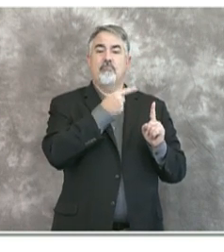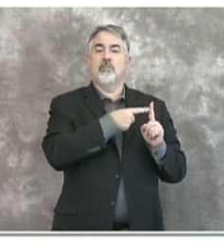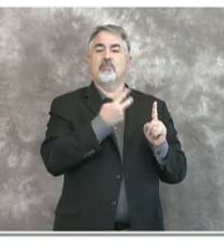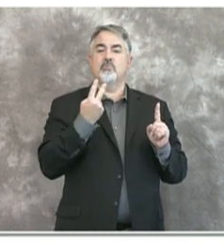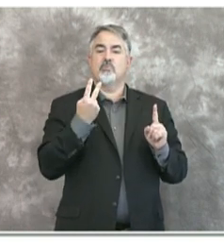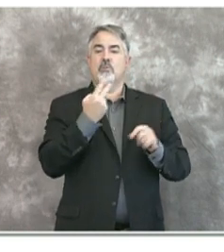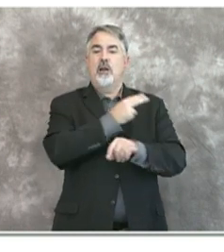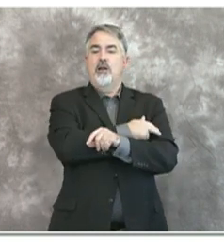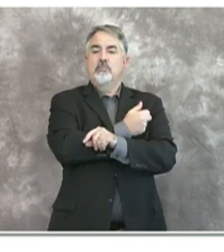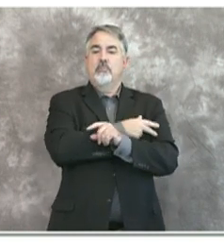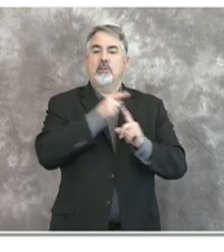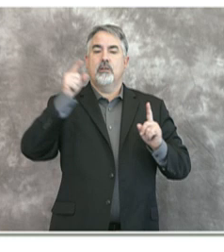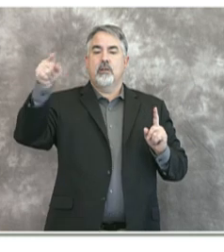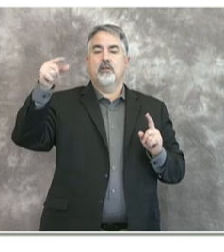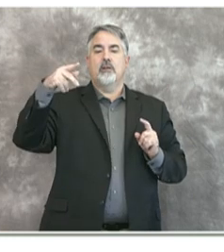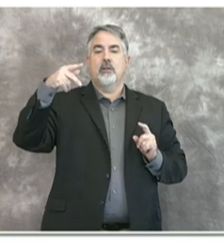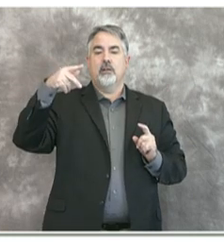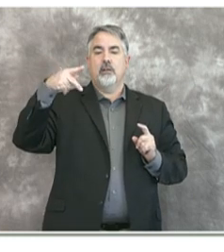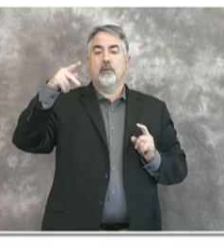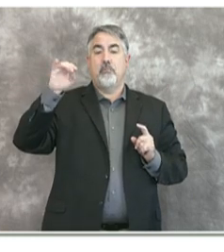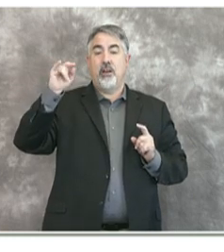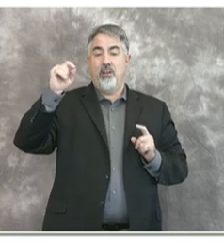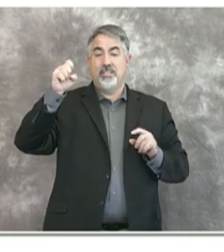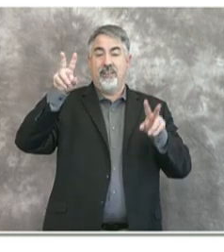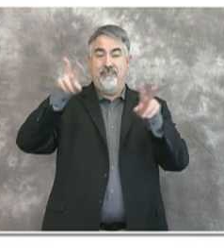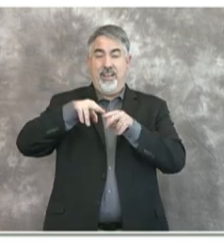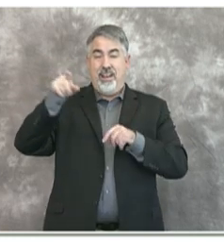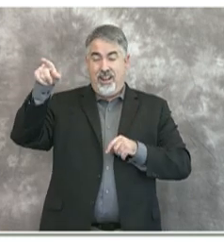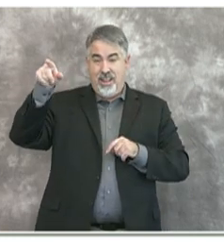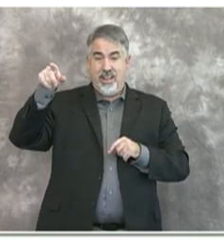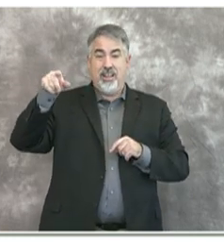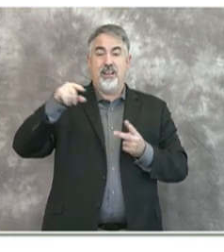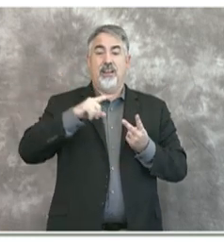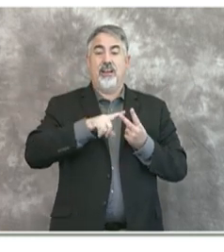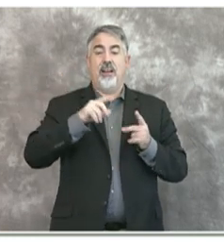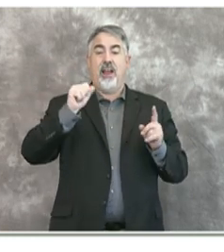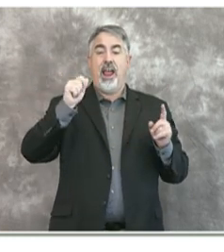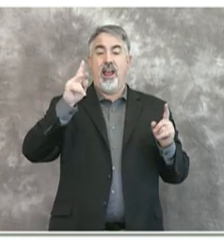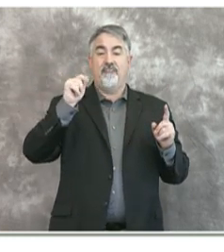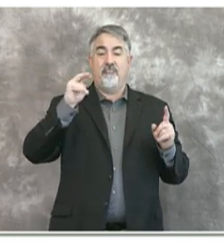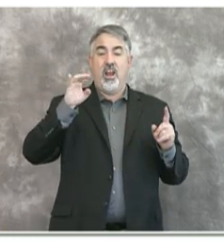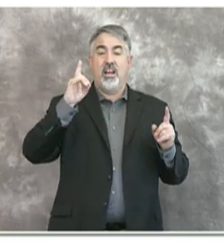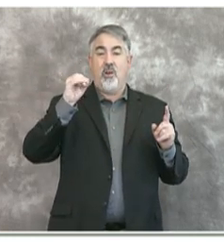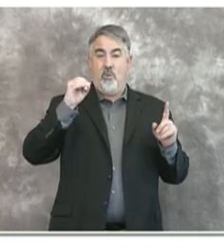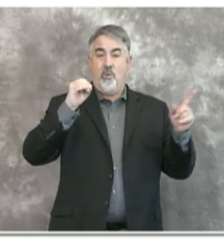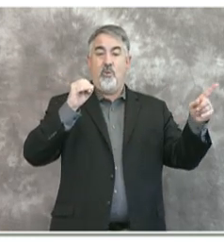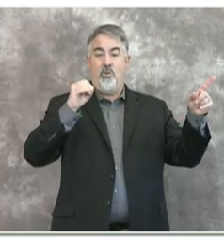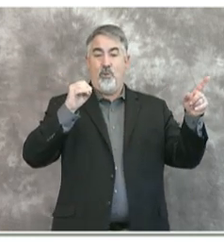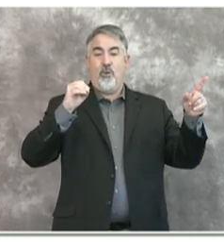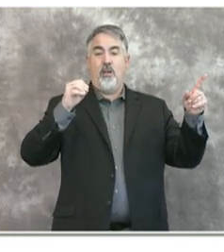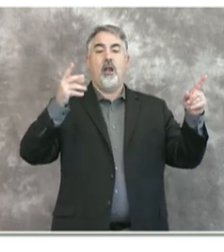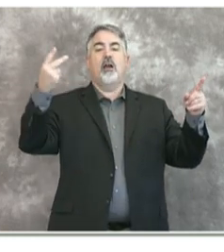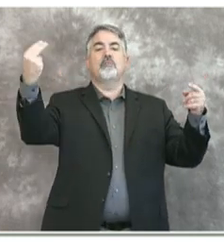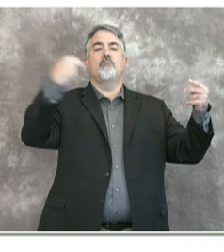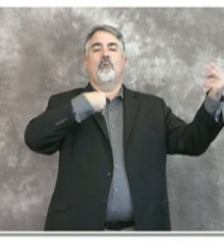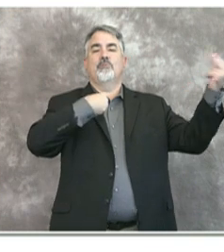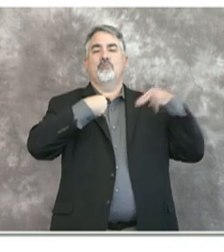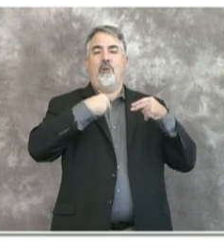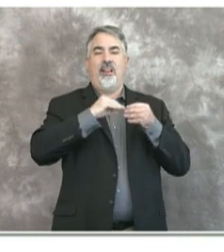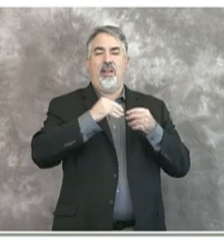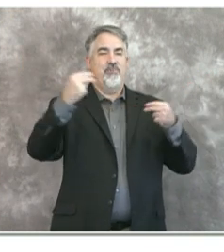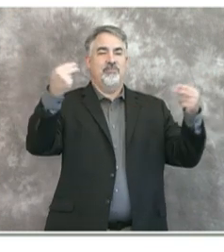Alvarado, begin reporting their numbers to us. And so we think that this uptick, now you see us at kind of running a little bit higher in that